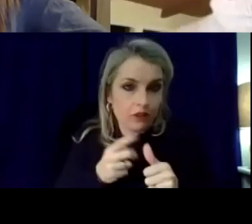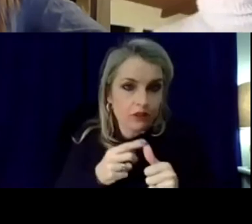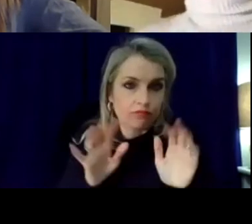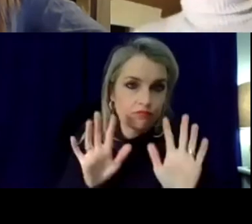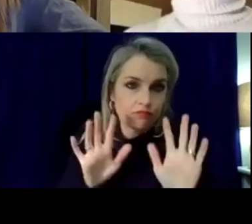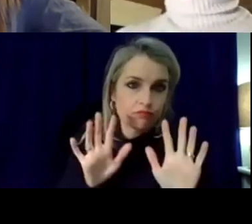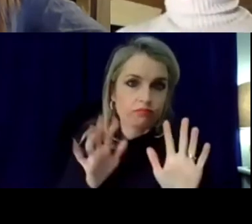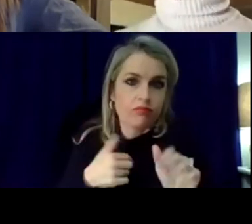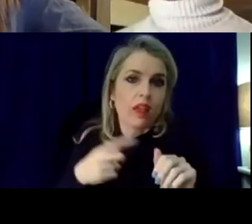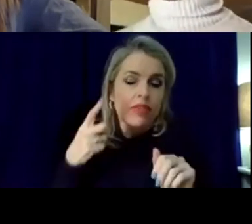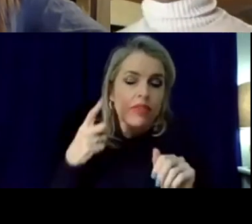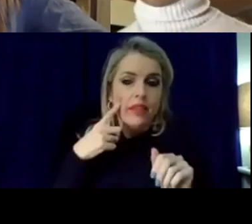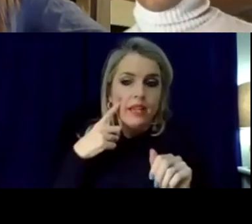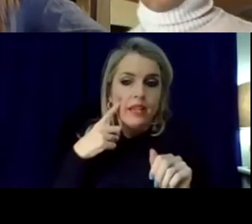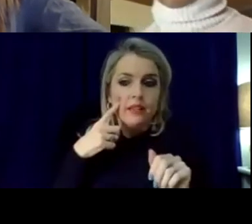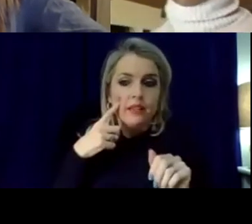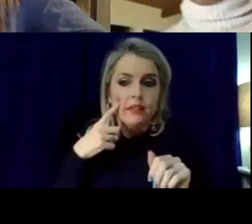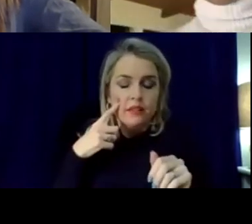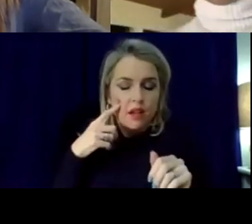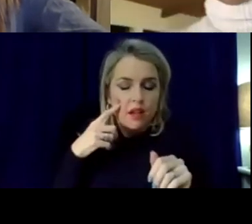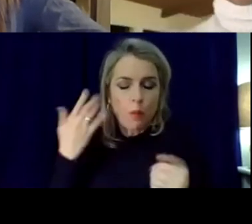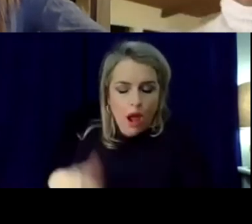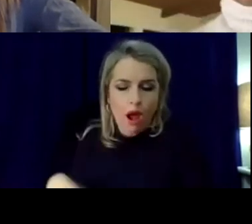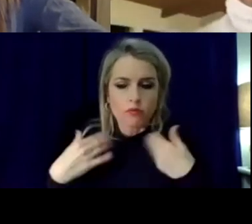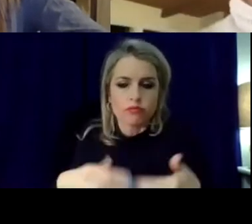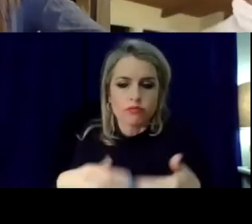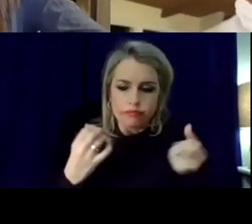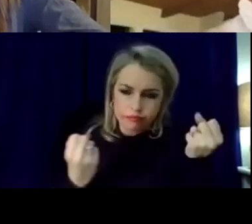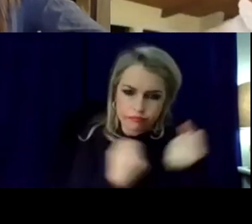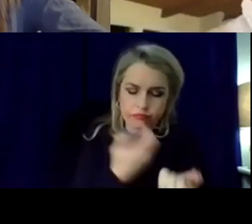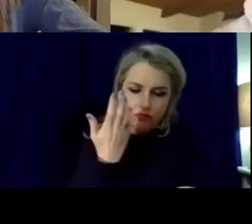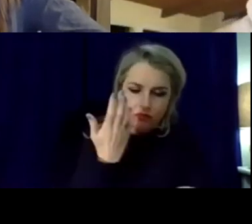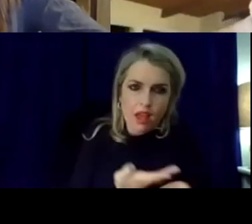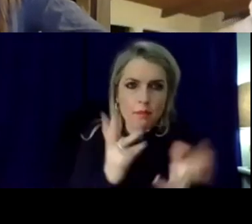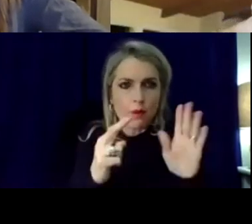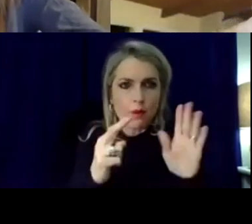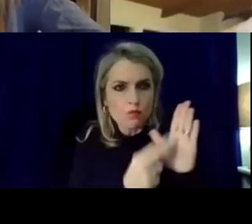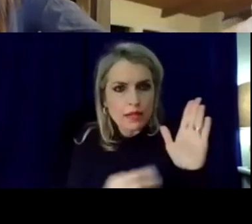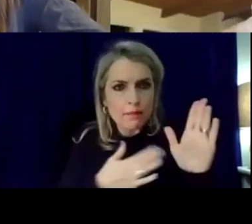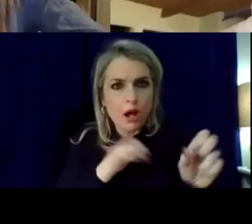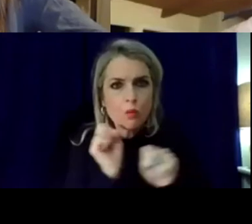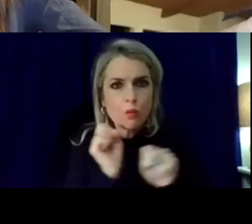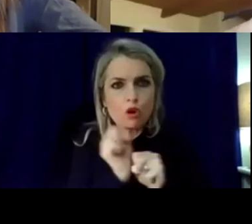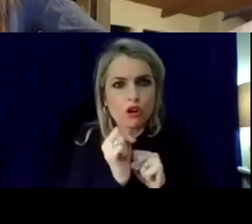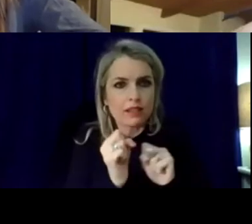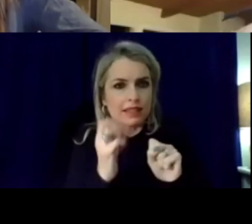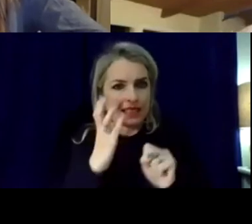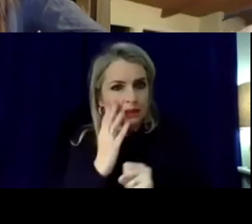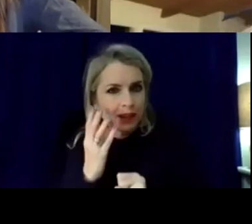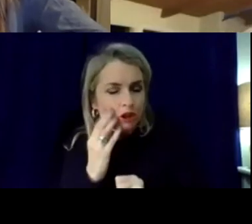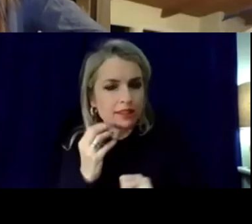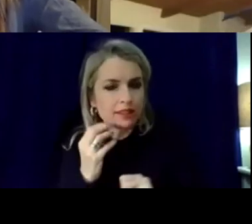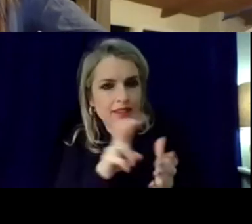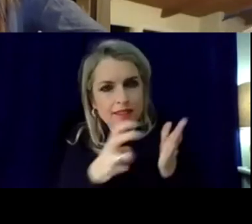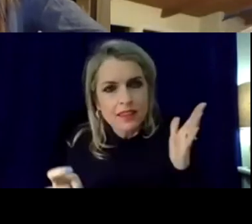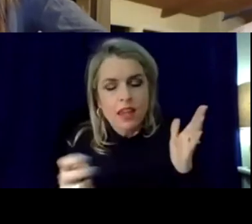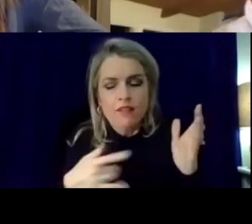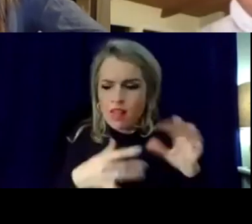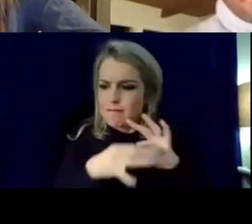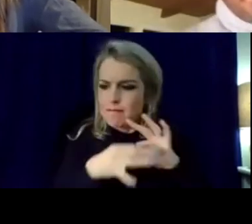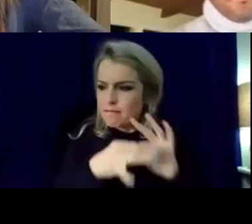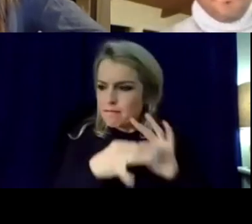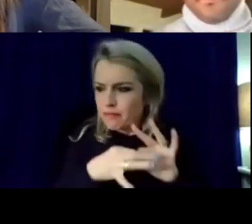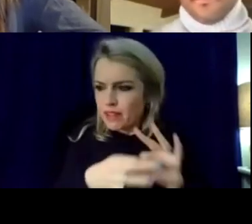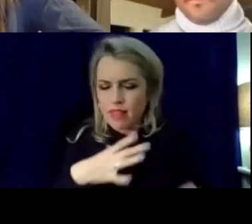First of all, I think just the validation of having someone read your work, experience your work, and, you know, resonate with it